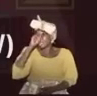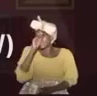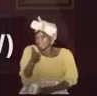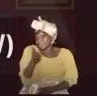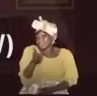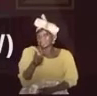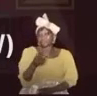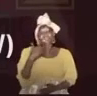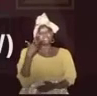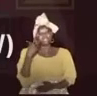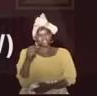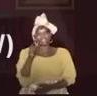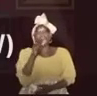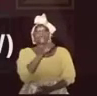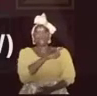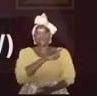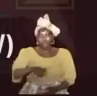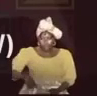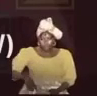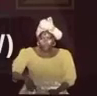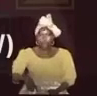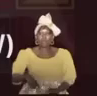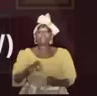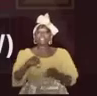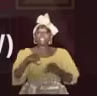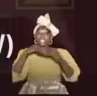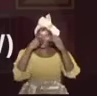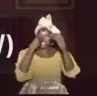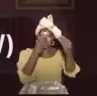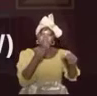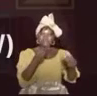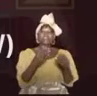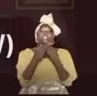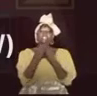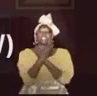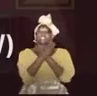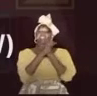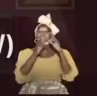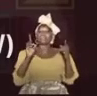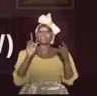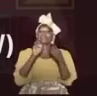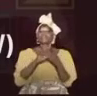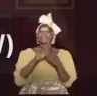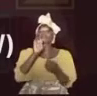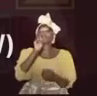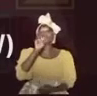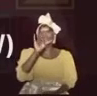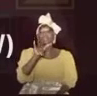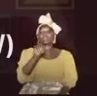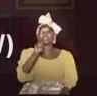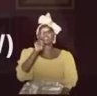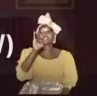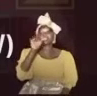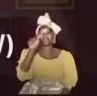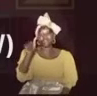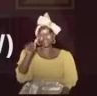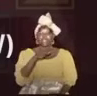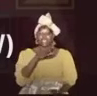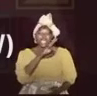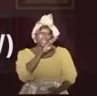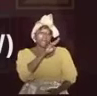dexterity, the Lord had given deliverance unto Syria. And he was a mighty man in